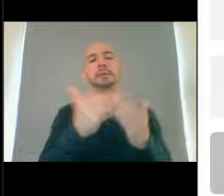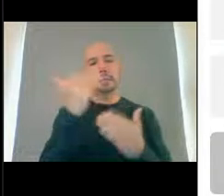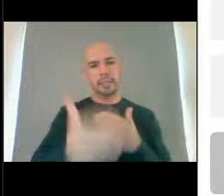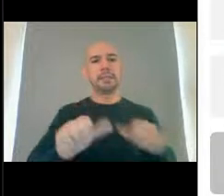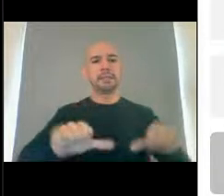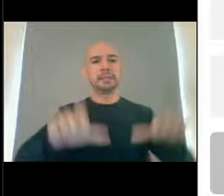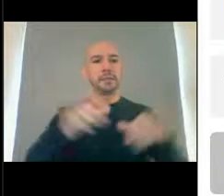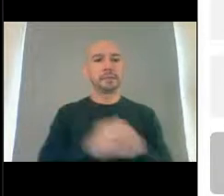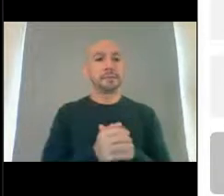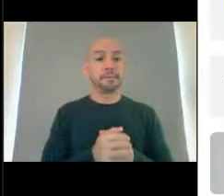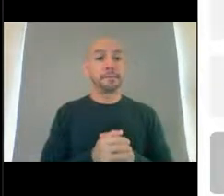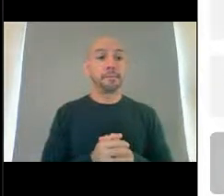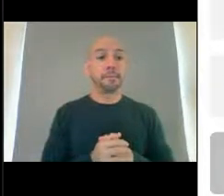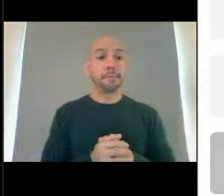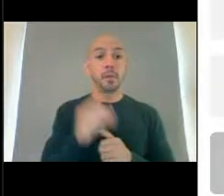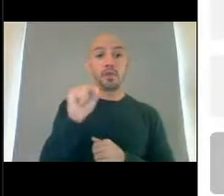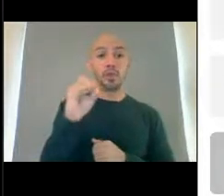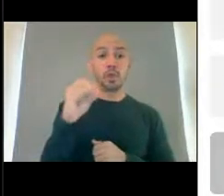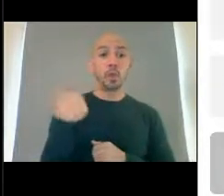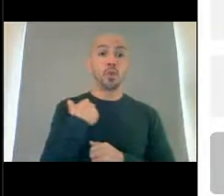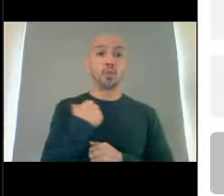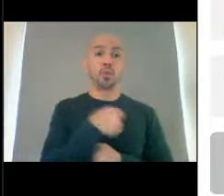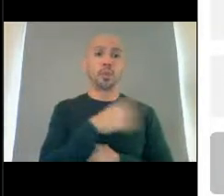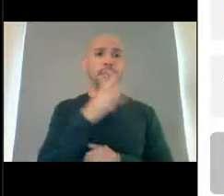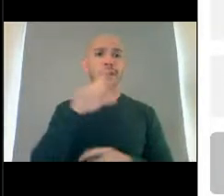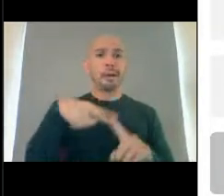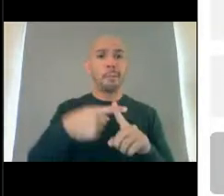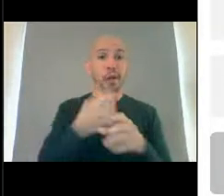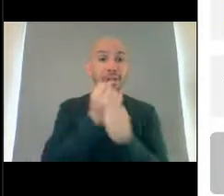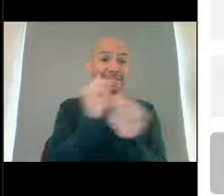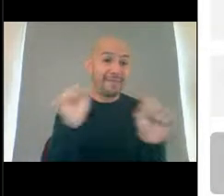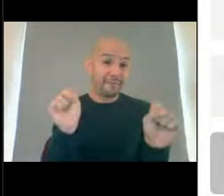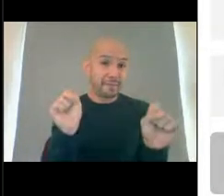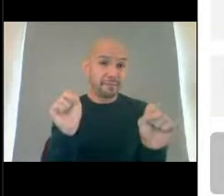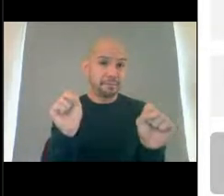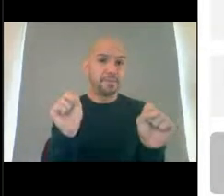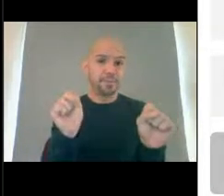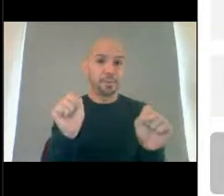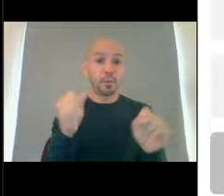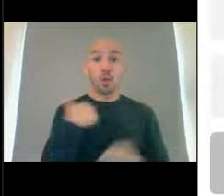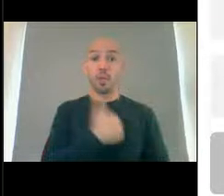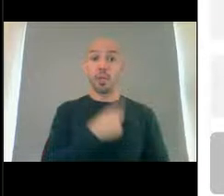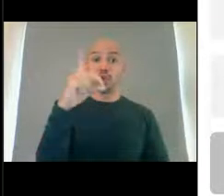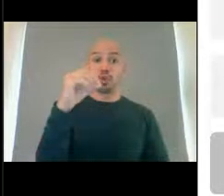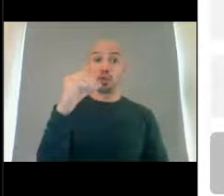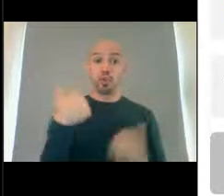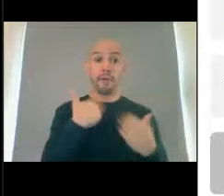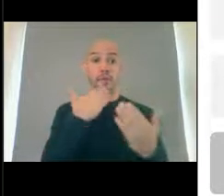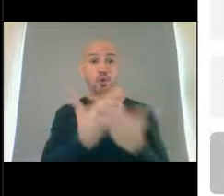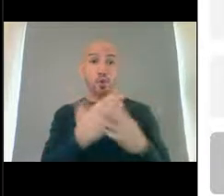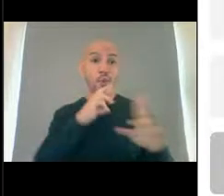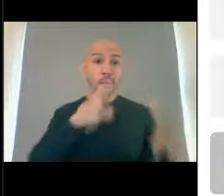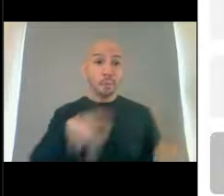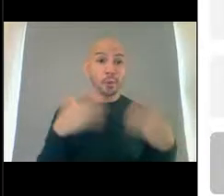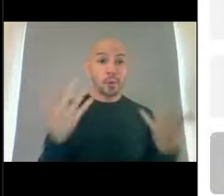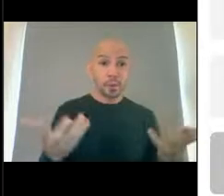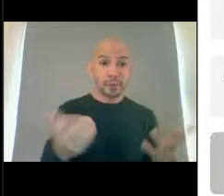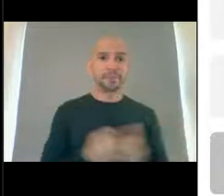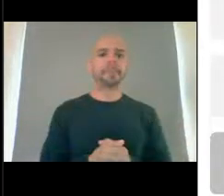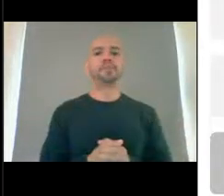so we were talking about about safety and i we do have something good reports so there was a uh